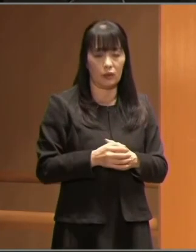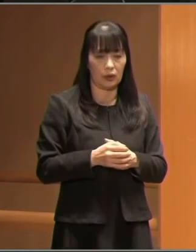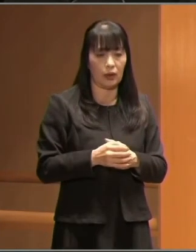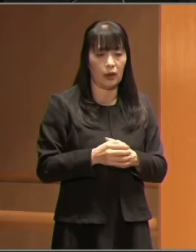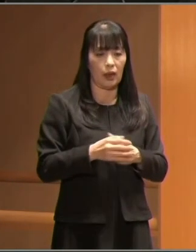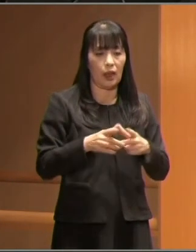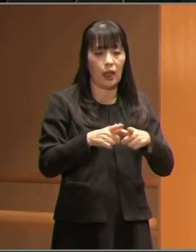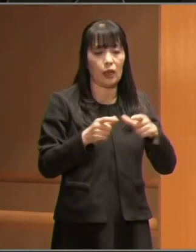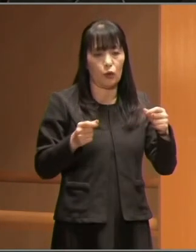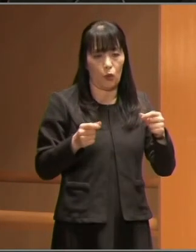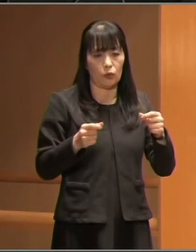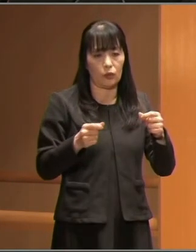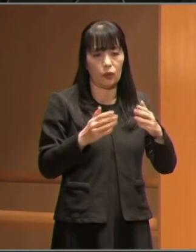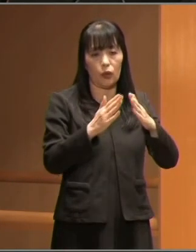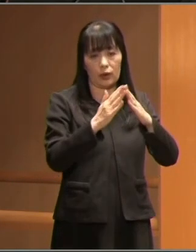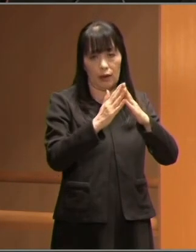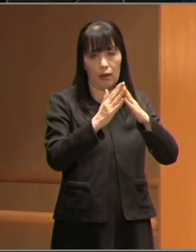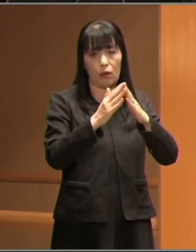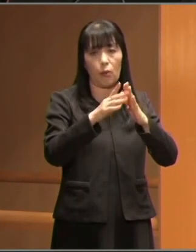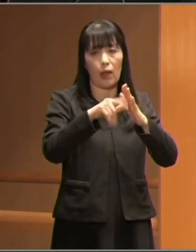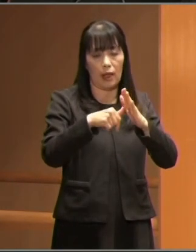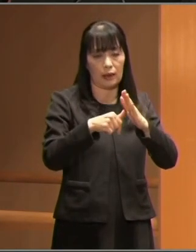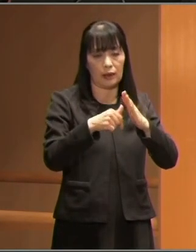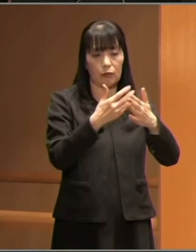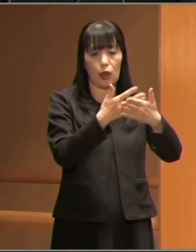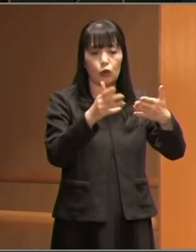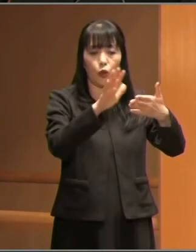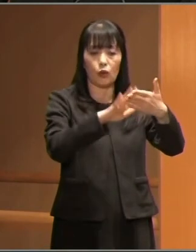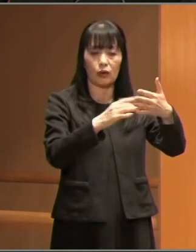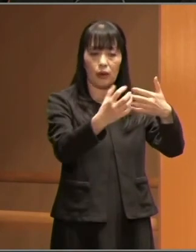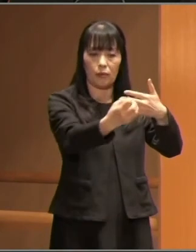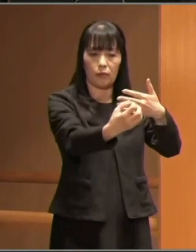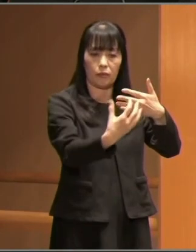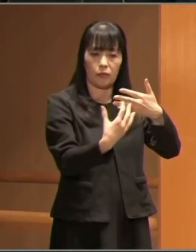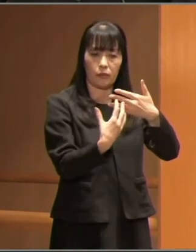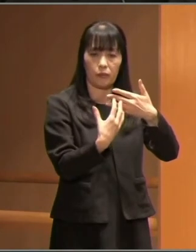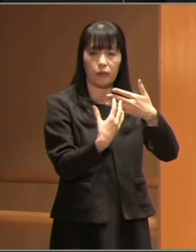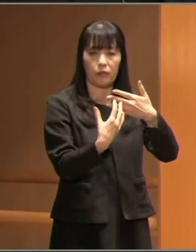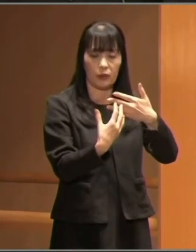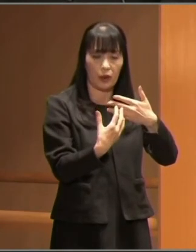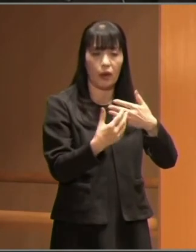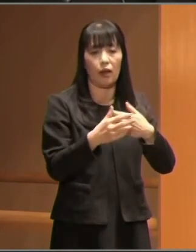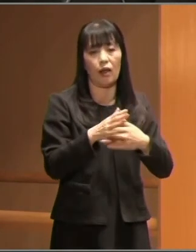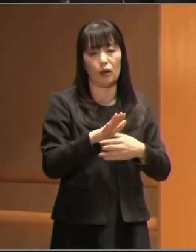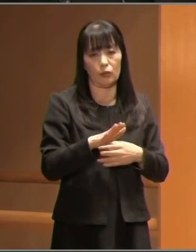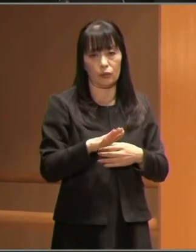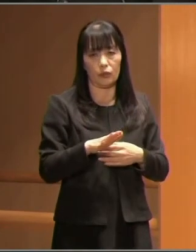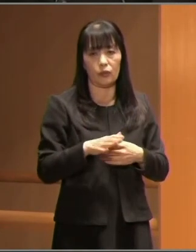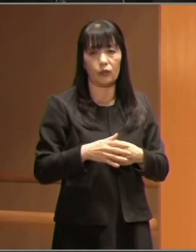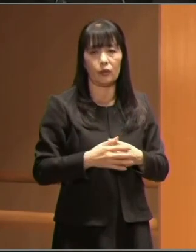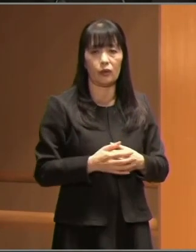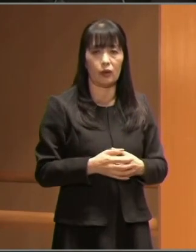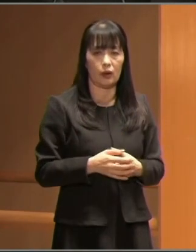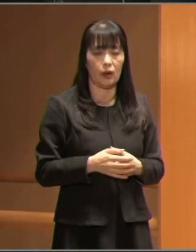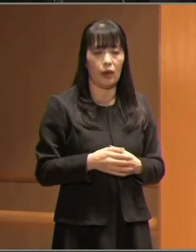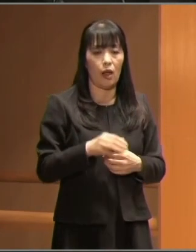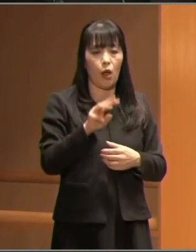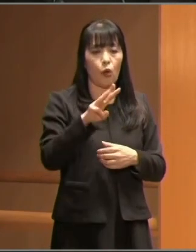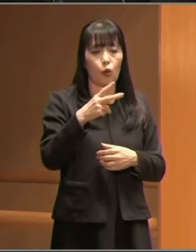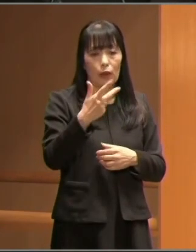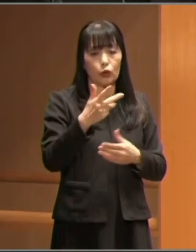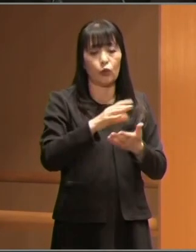is hung along the window. This is intentionally having the light pass through. Even the